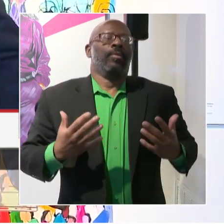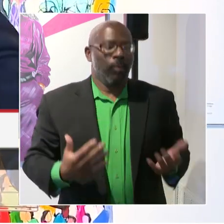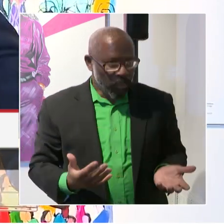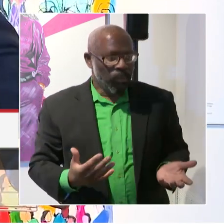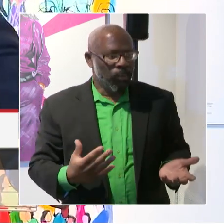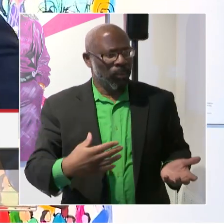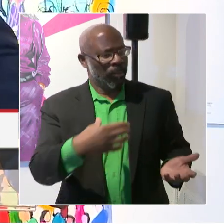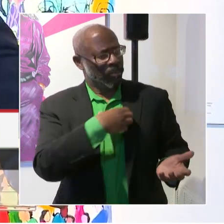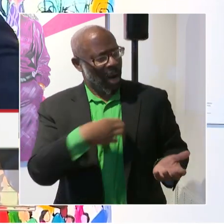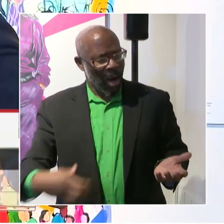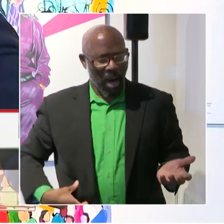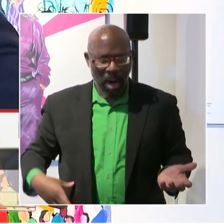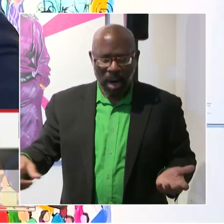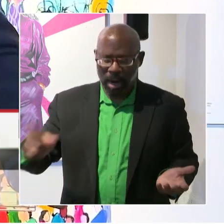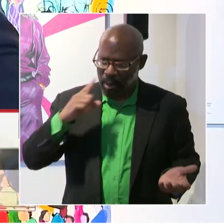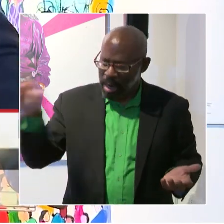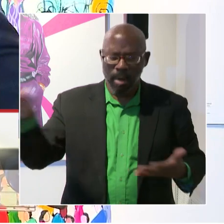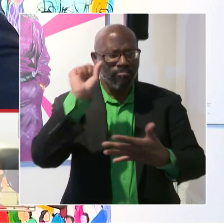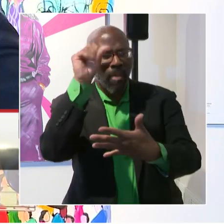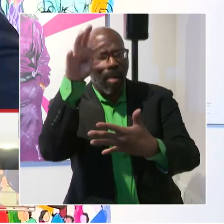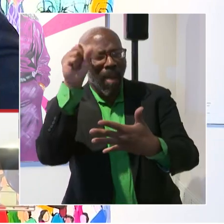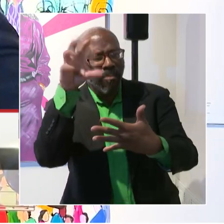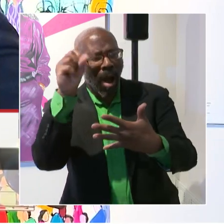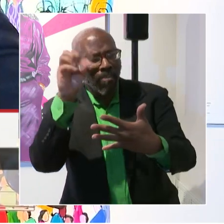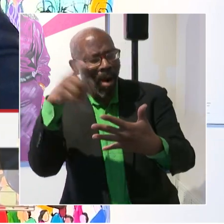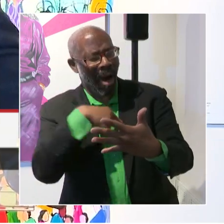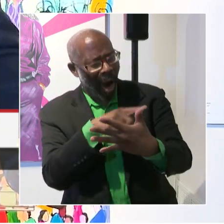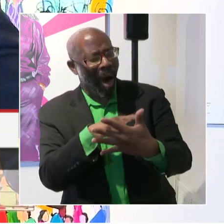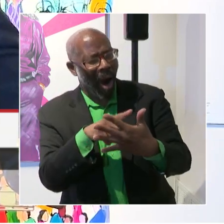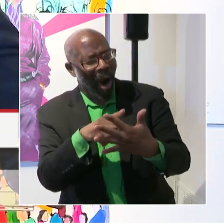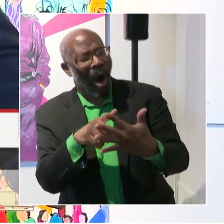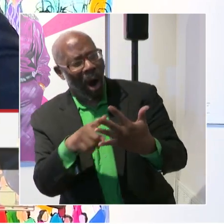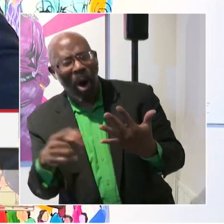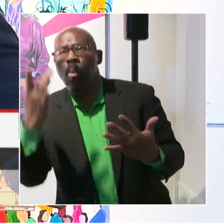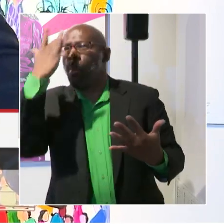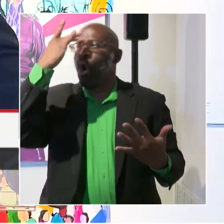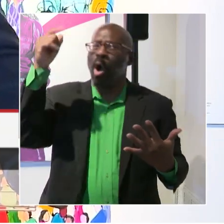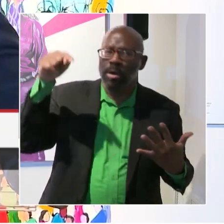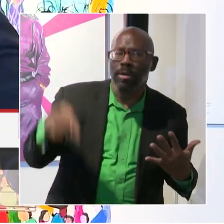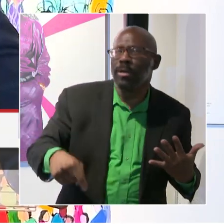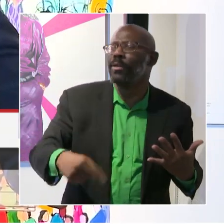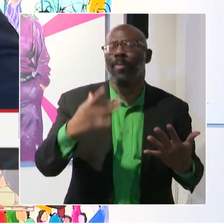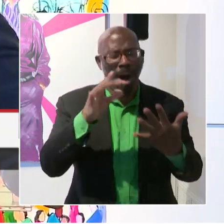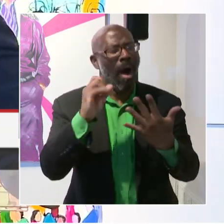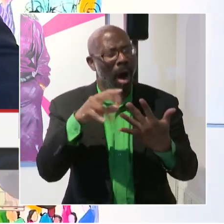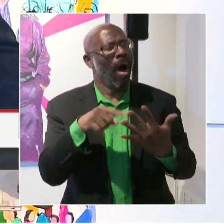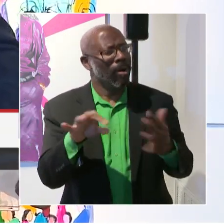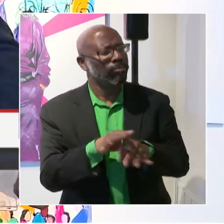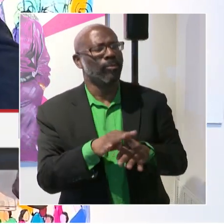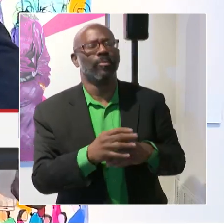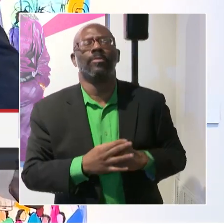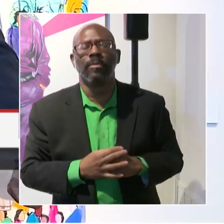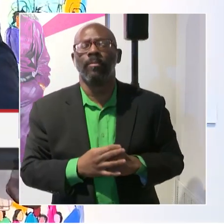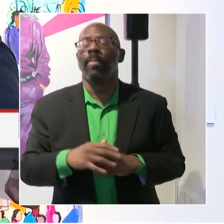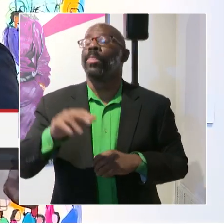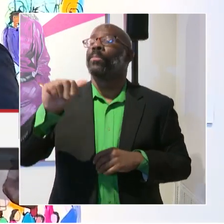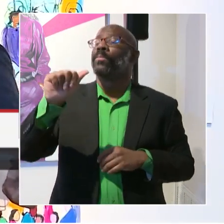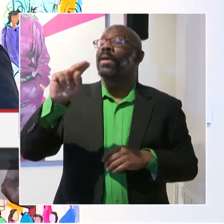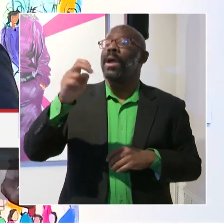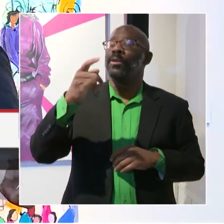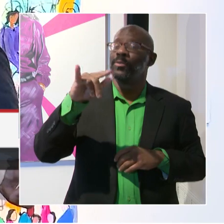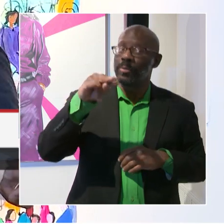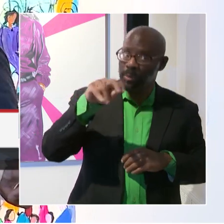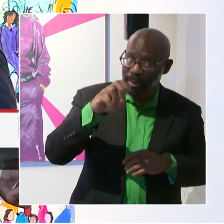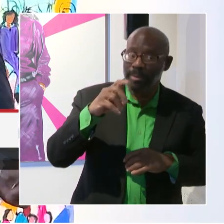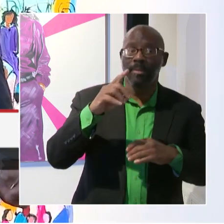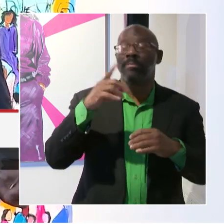important to be here in the District of Columbia, and hear Angelique to talk about the fact that she's a D.C. native, it just really makes it clear, I think